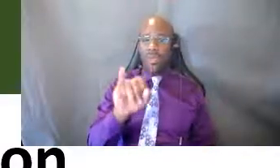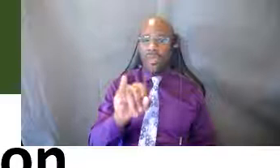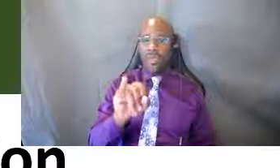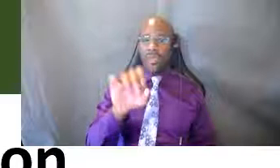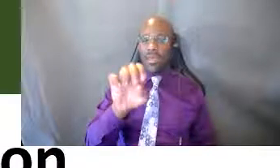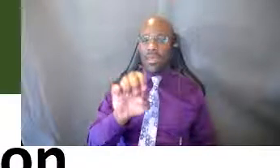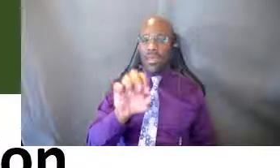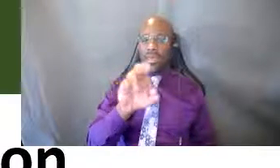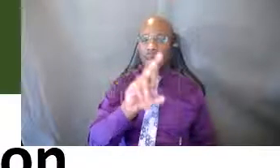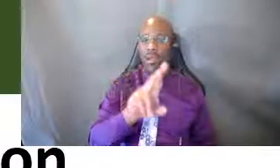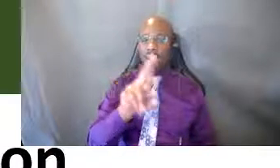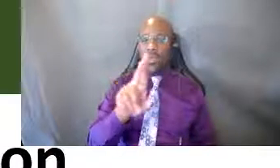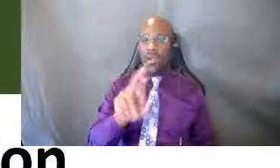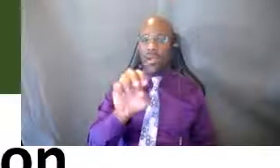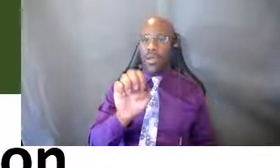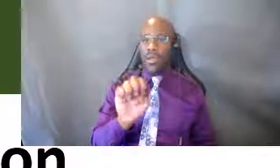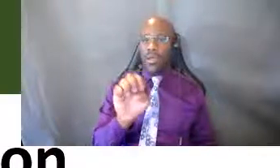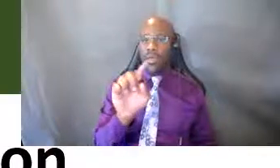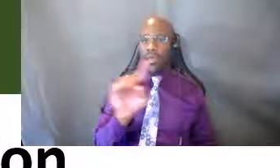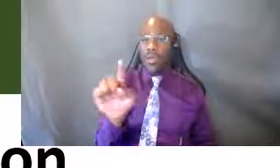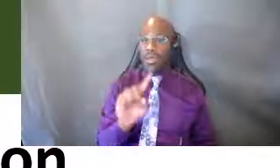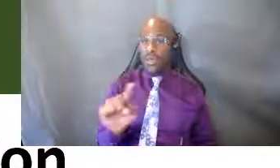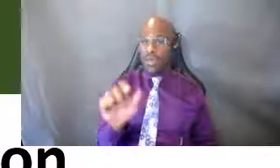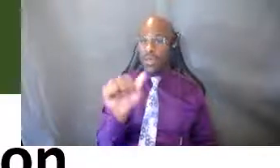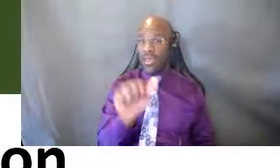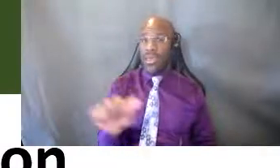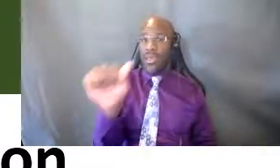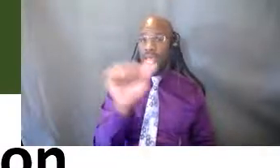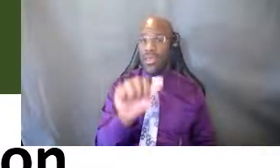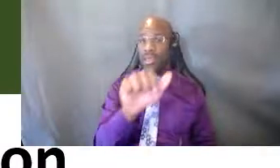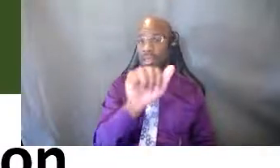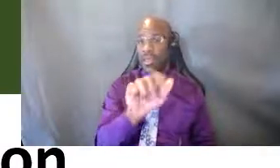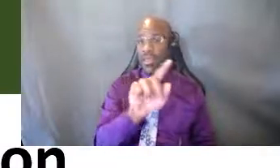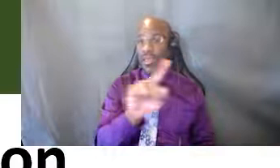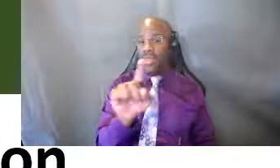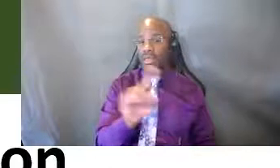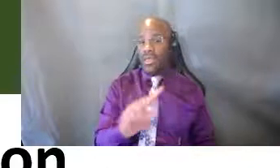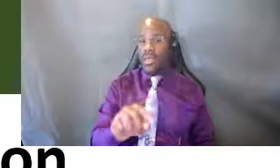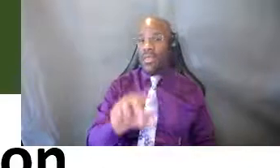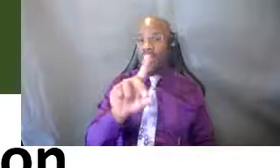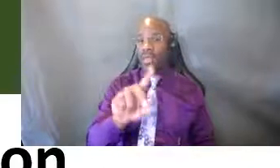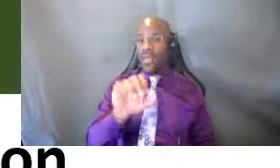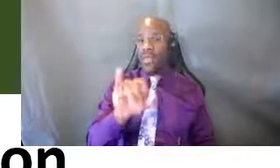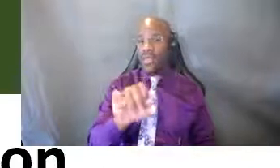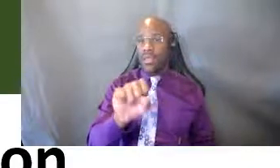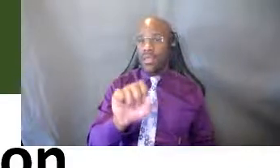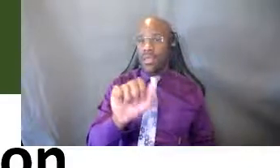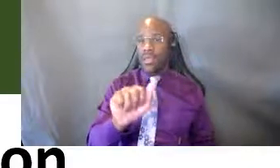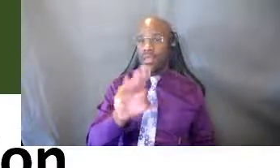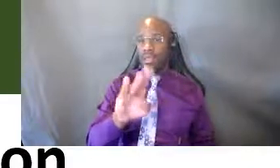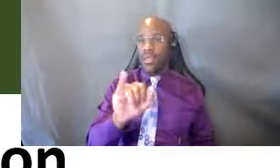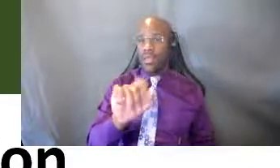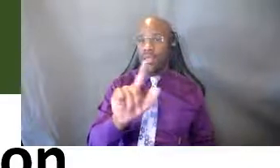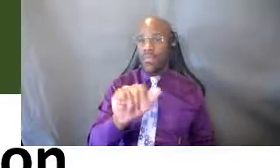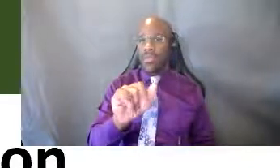CGUTIEREZ@azdisabilitylaw.org. So if you're a lawyer today, attending today, and you want your continuing legal education credits, send the code